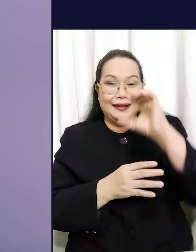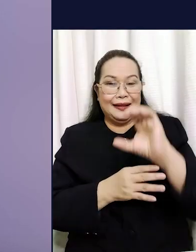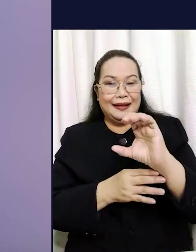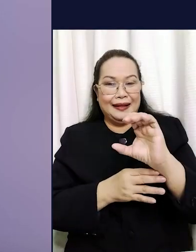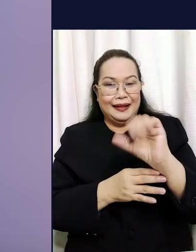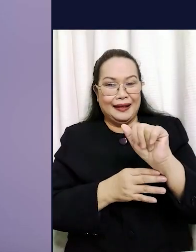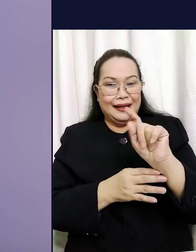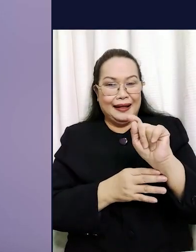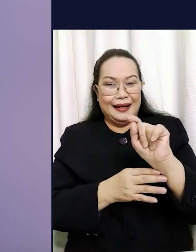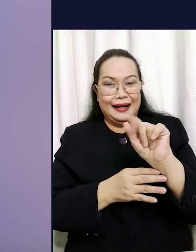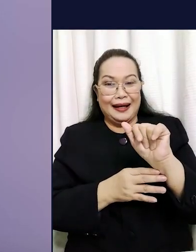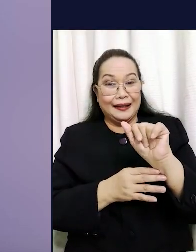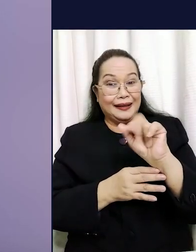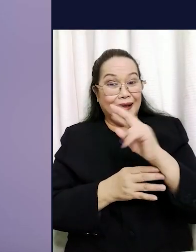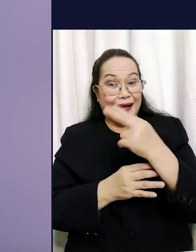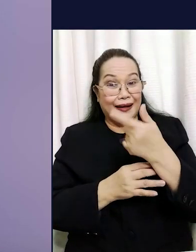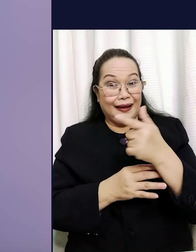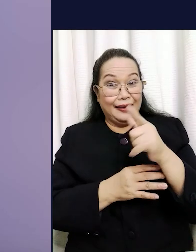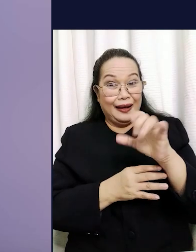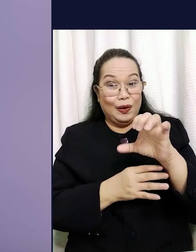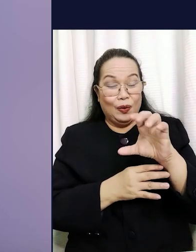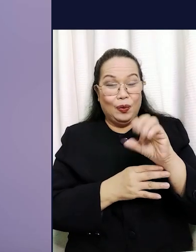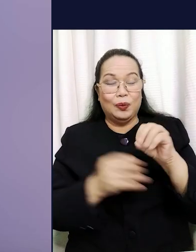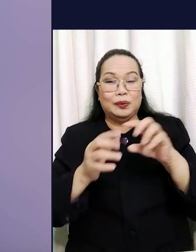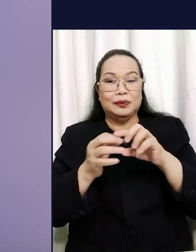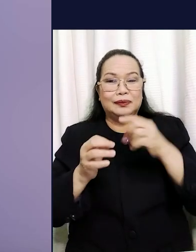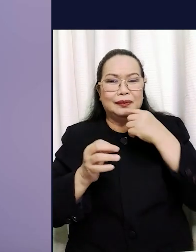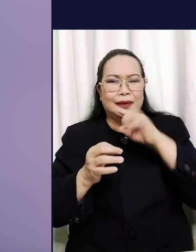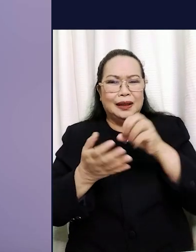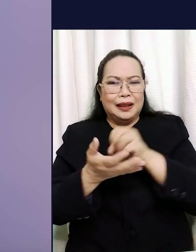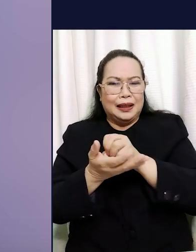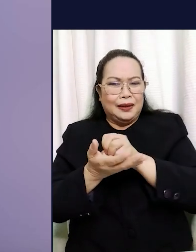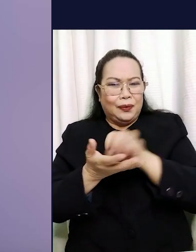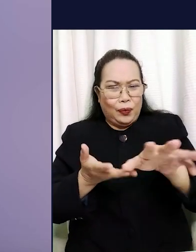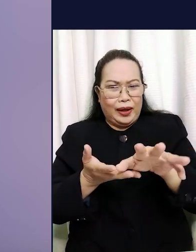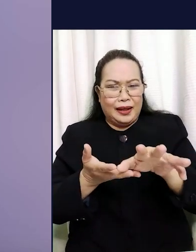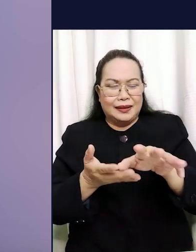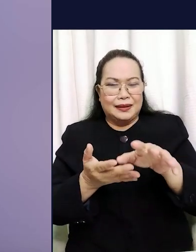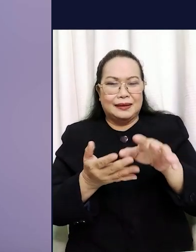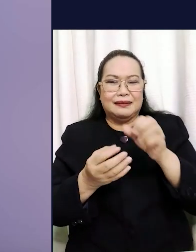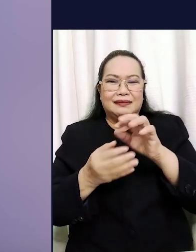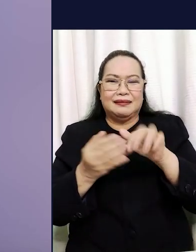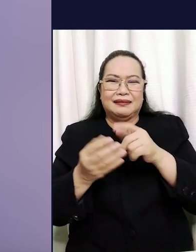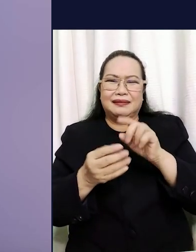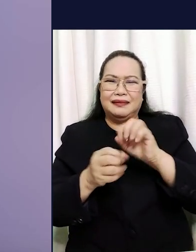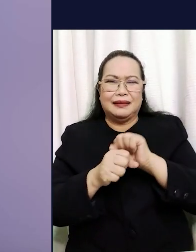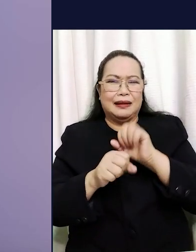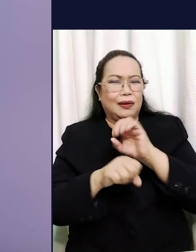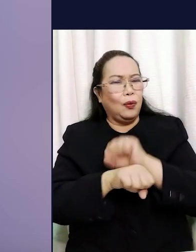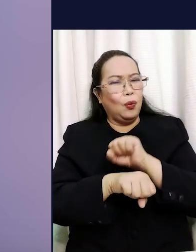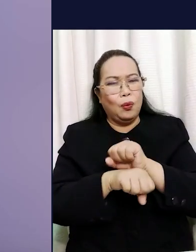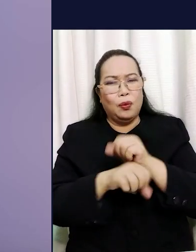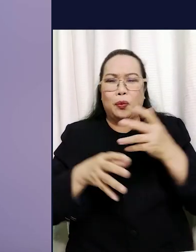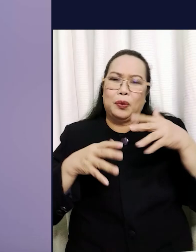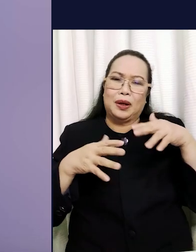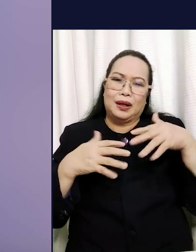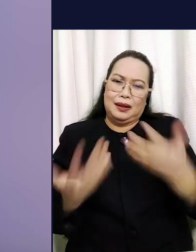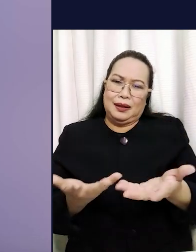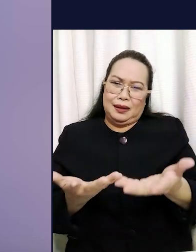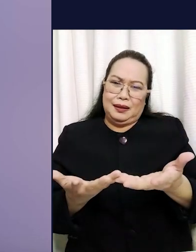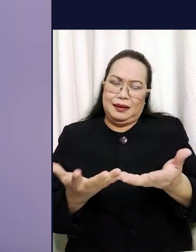render useless or make inoperative. So yung kung sinasabi natin